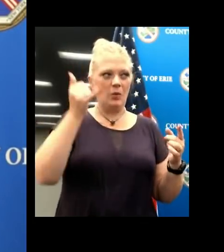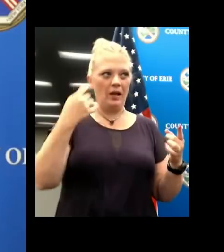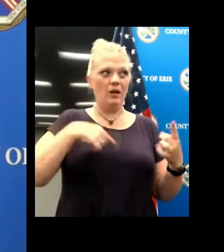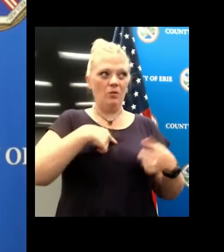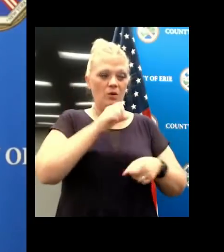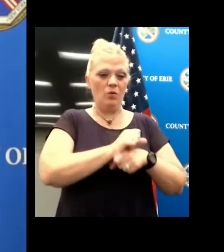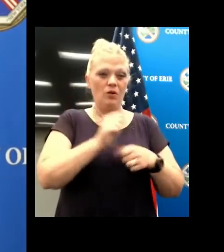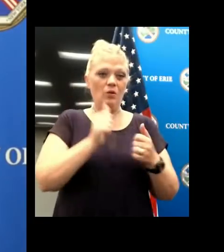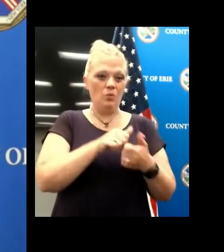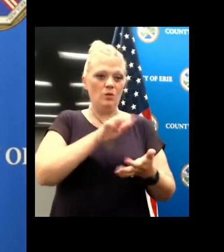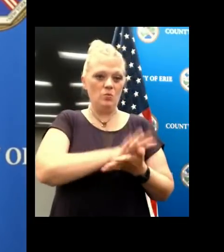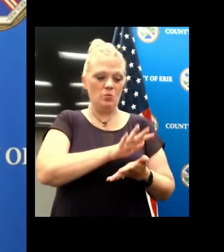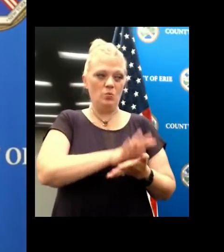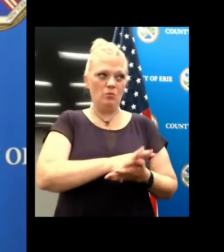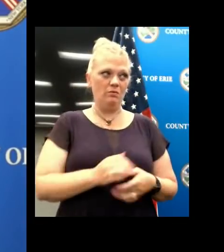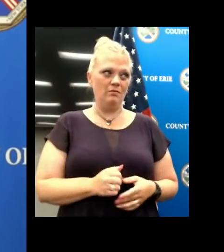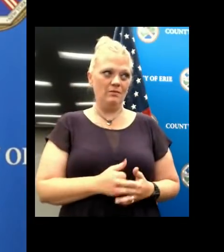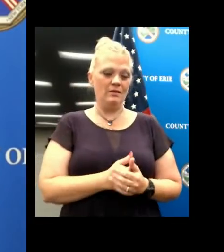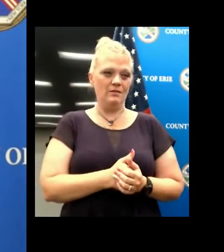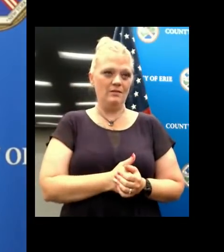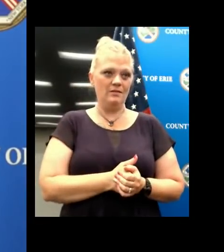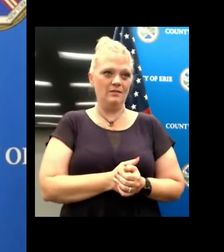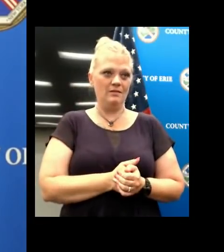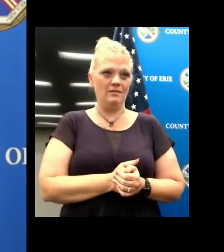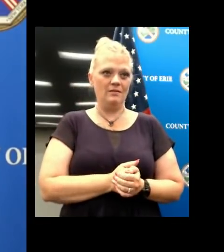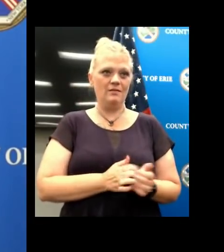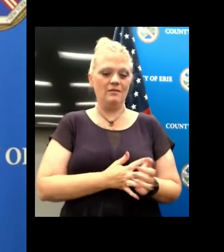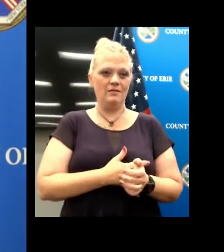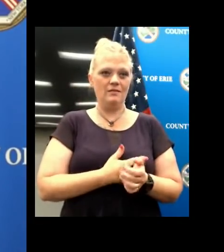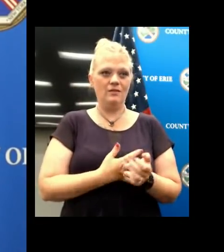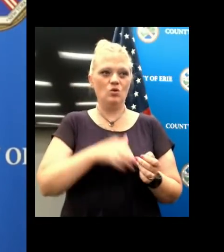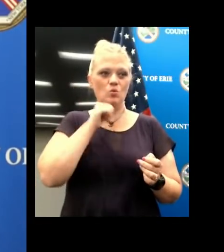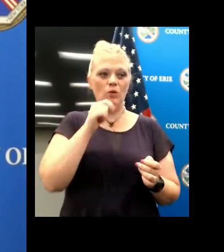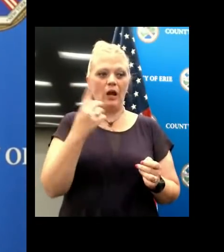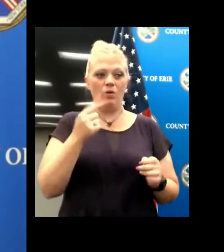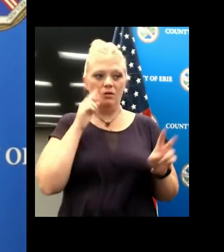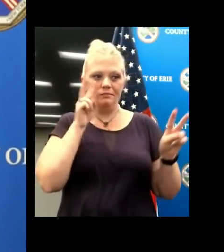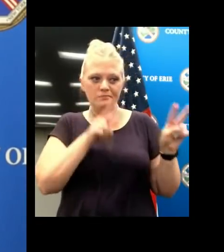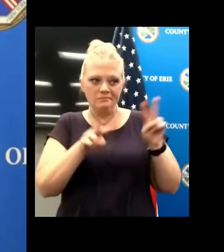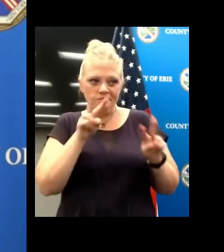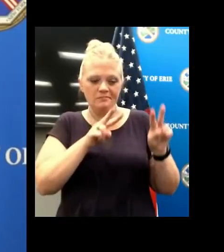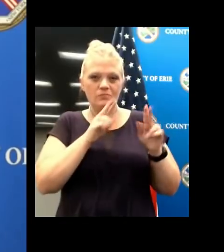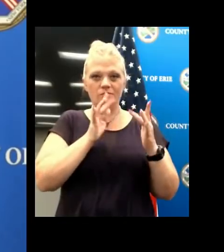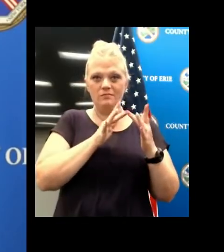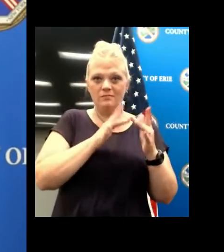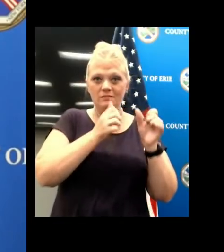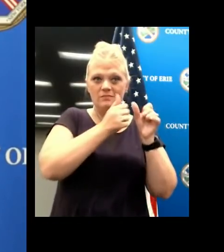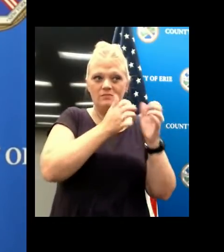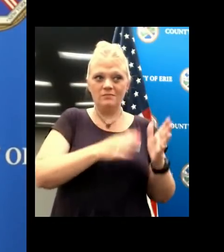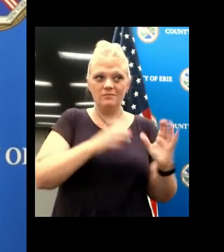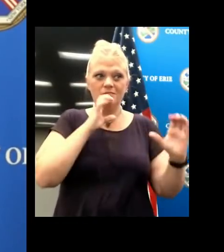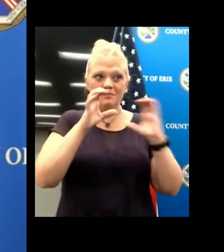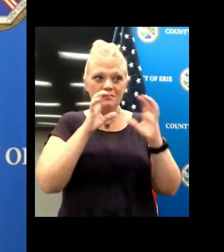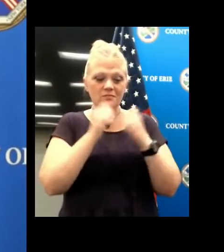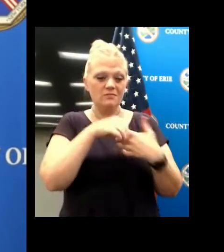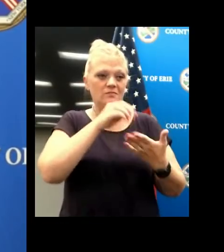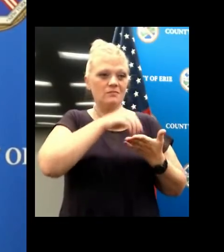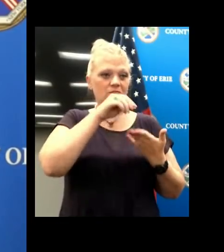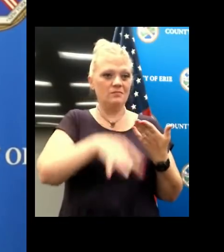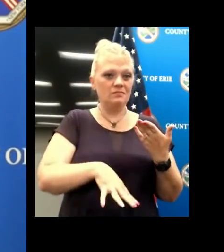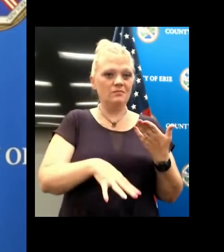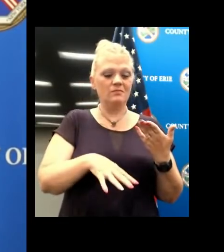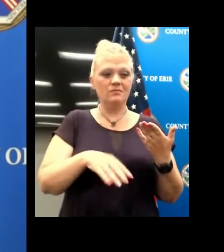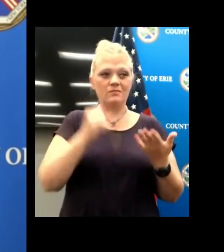working with the schools to not only monitor this, to be the contact tracers communicating with students.